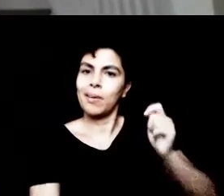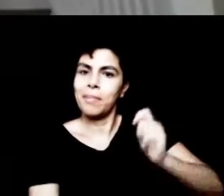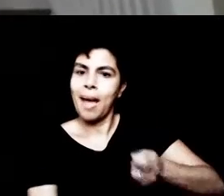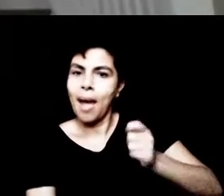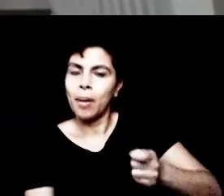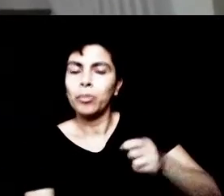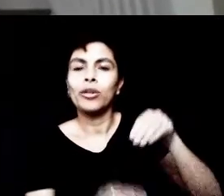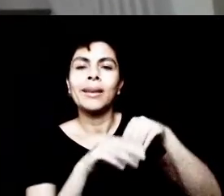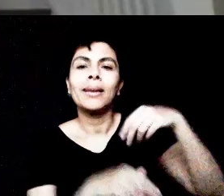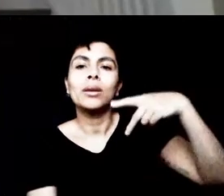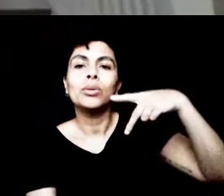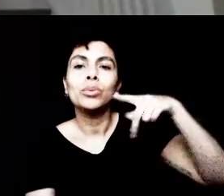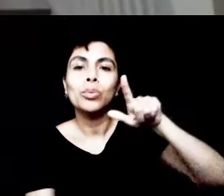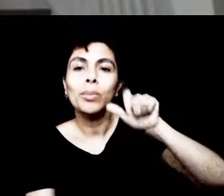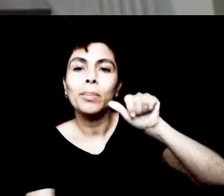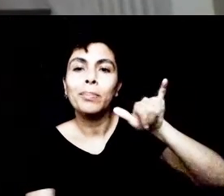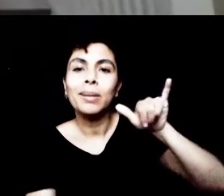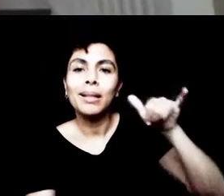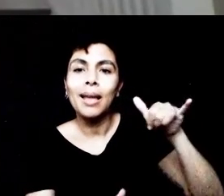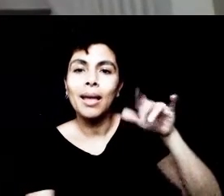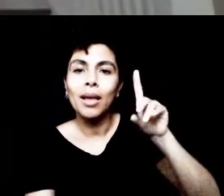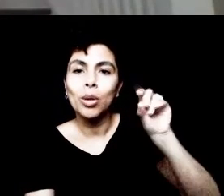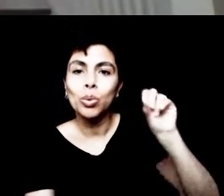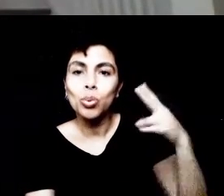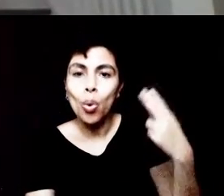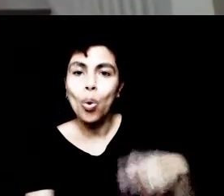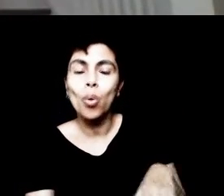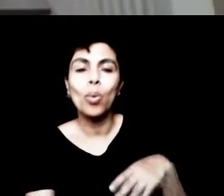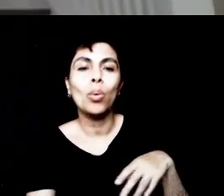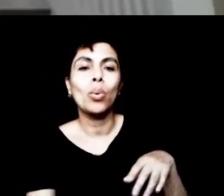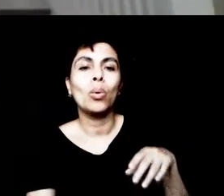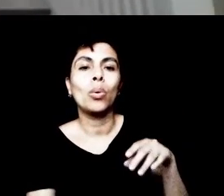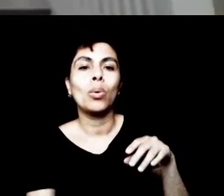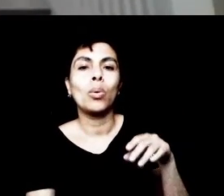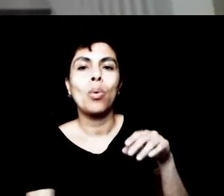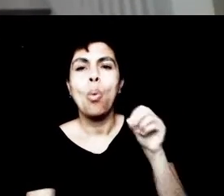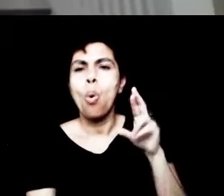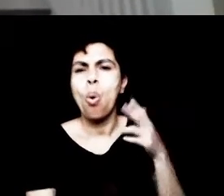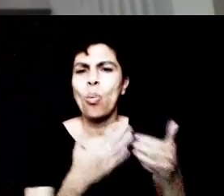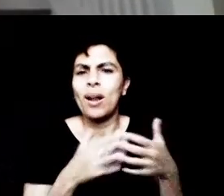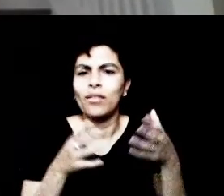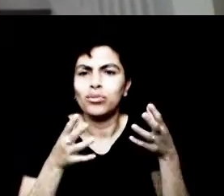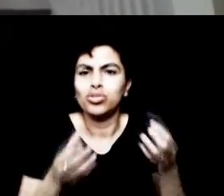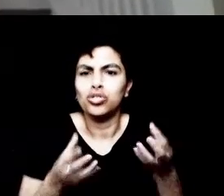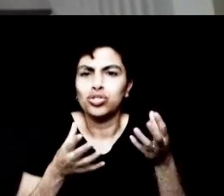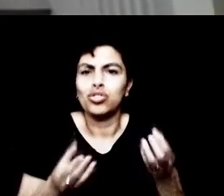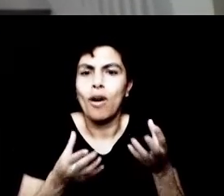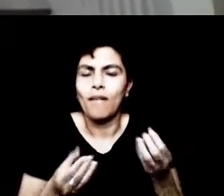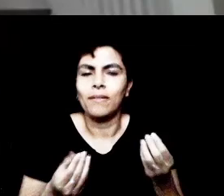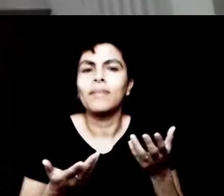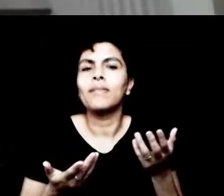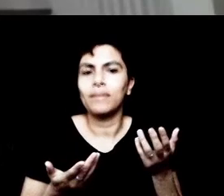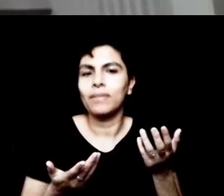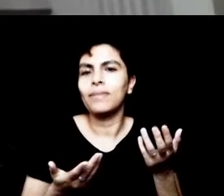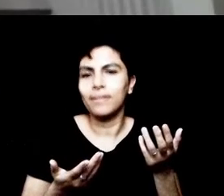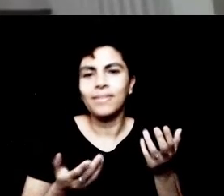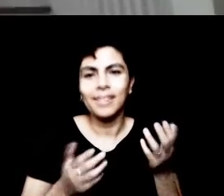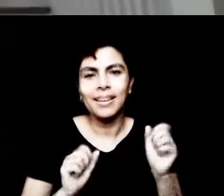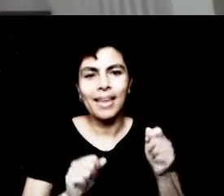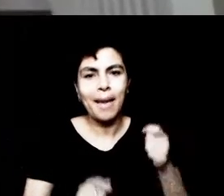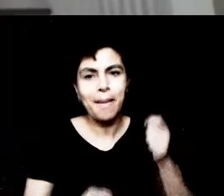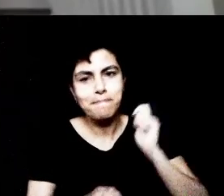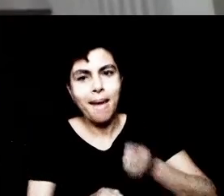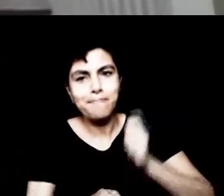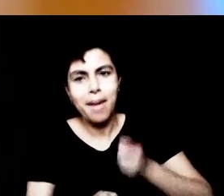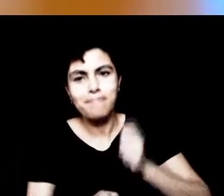into Play-Doh or styrofoam or whatever that's soft enough that you can bang things